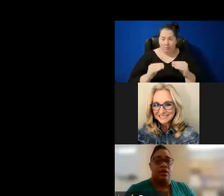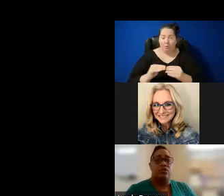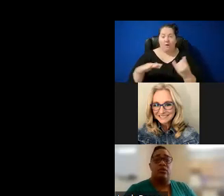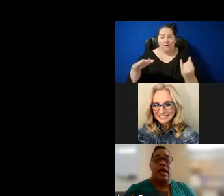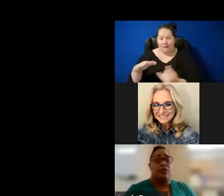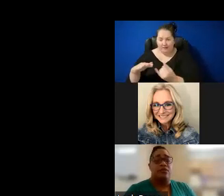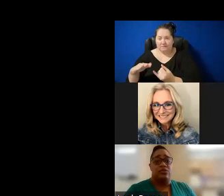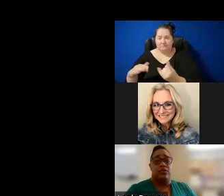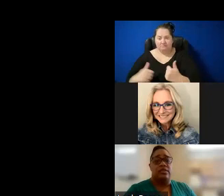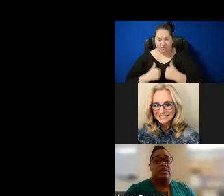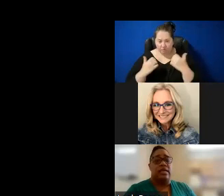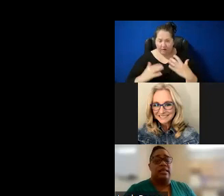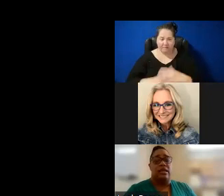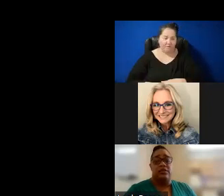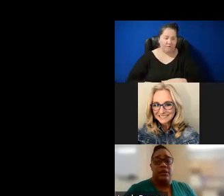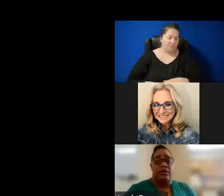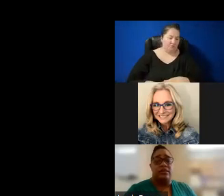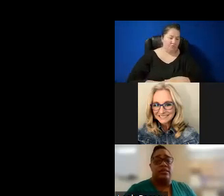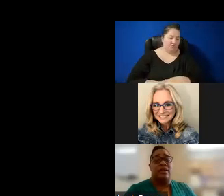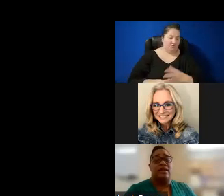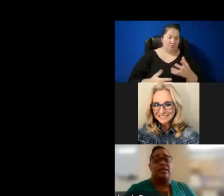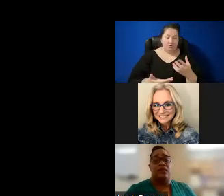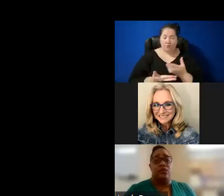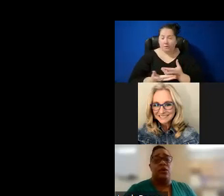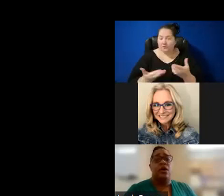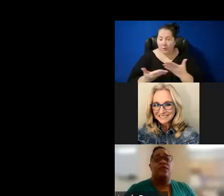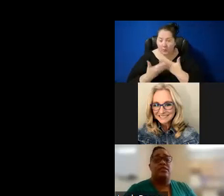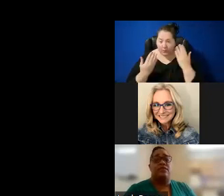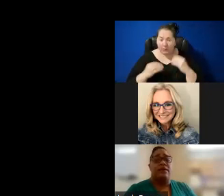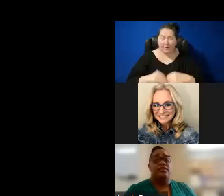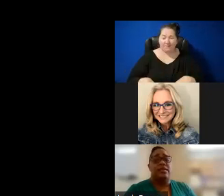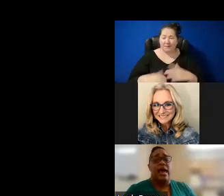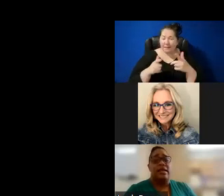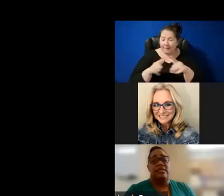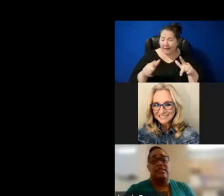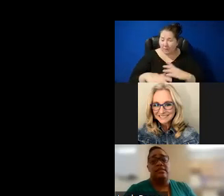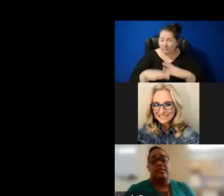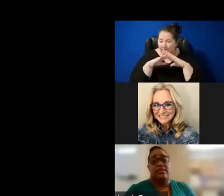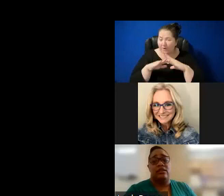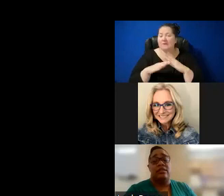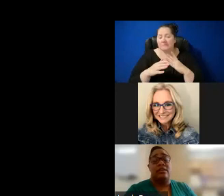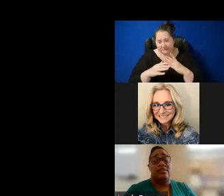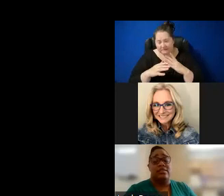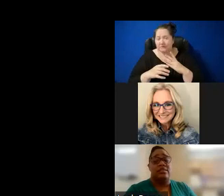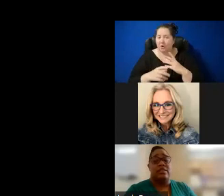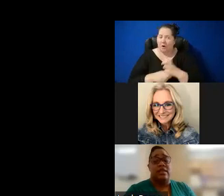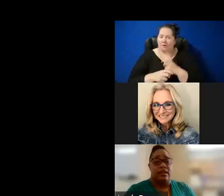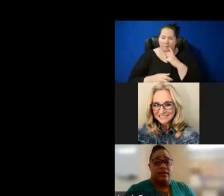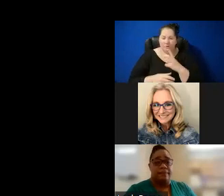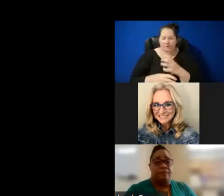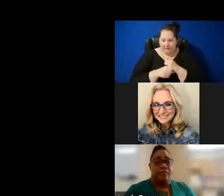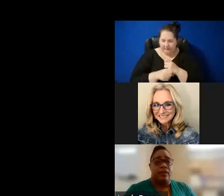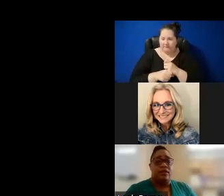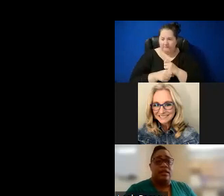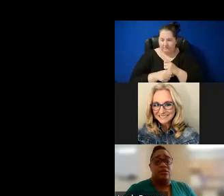survivor. So lack of resources and language barriers can make it difficult for survivors to access the assistance that they